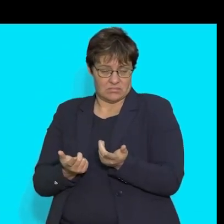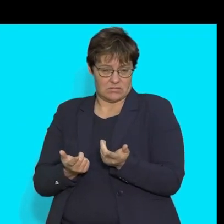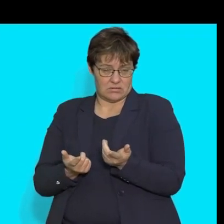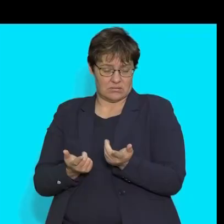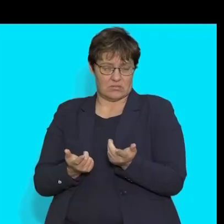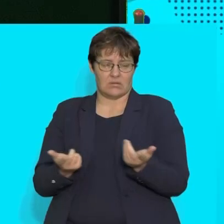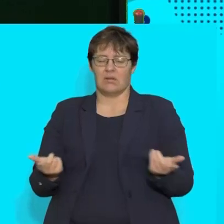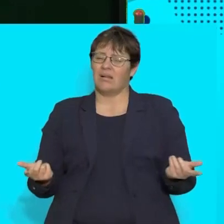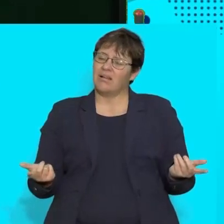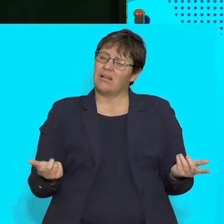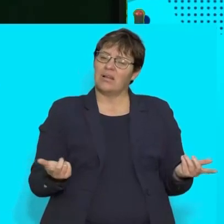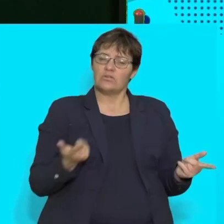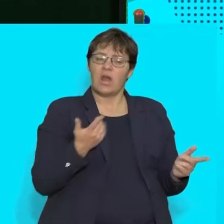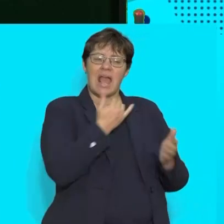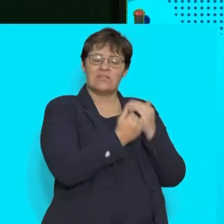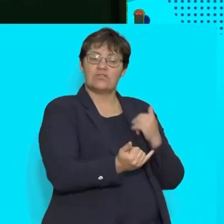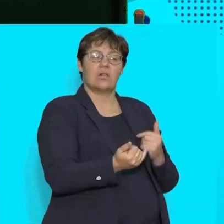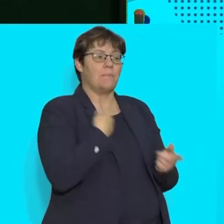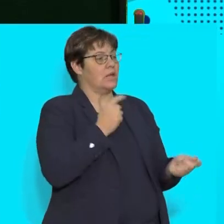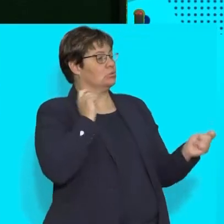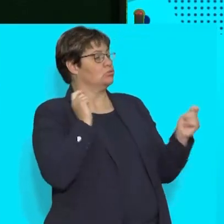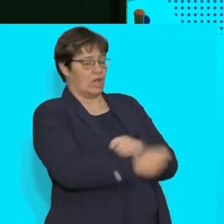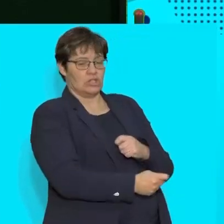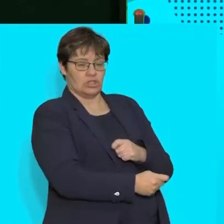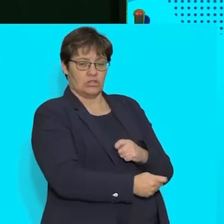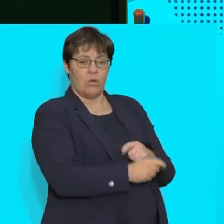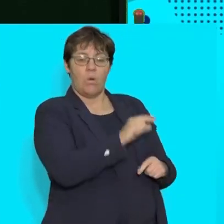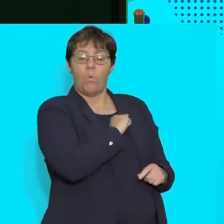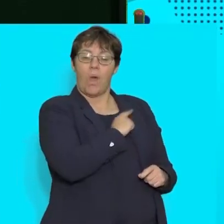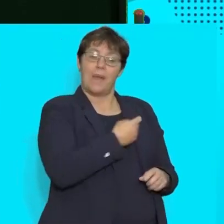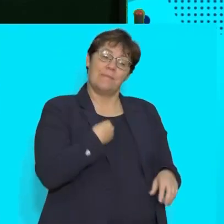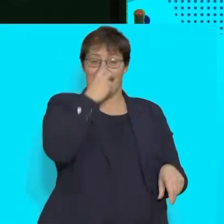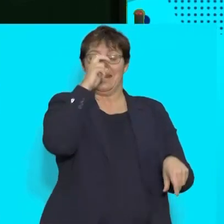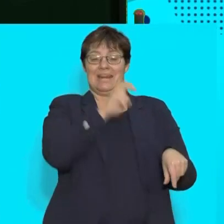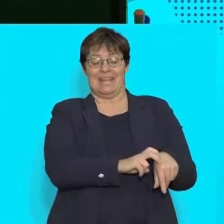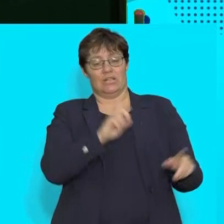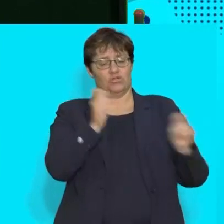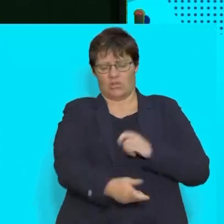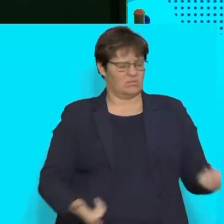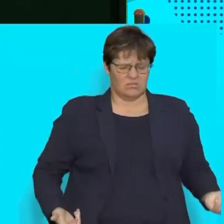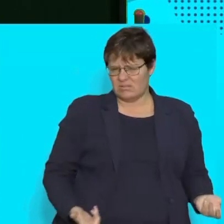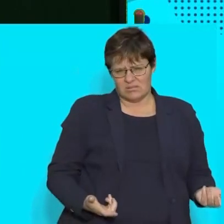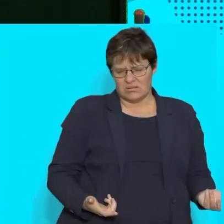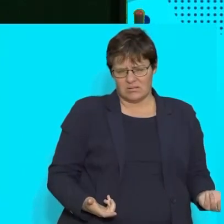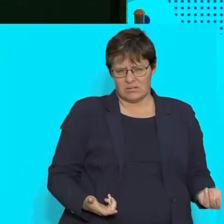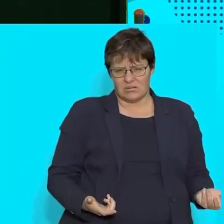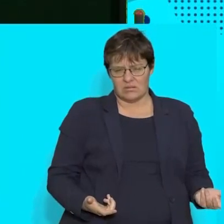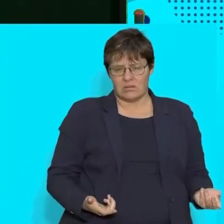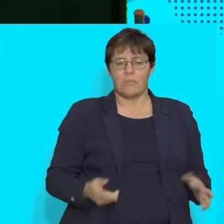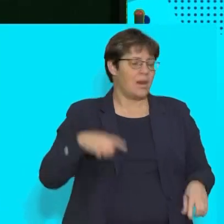that points to that individuals don't change because they need to change. Change